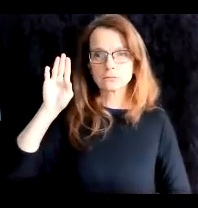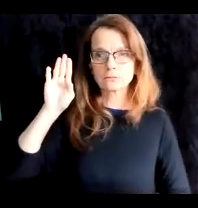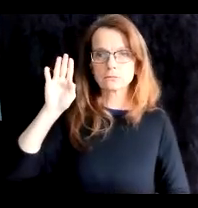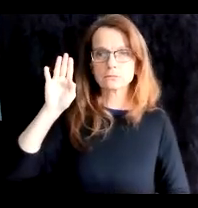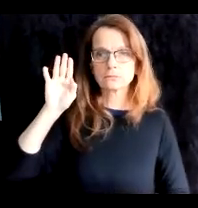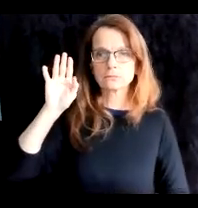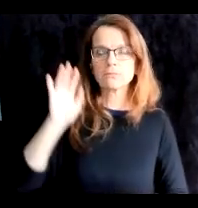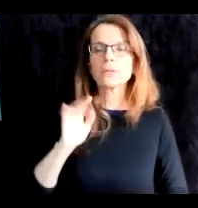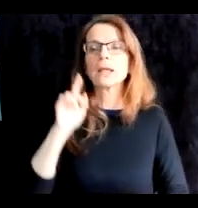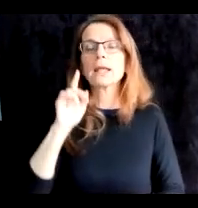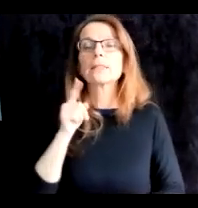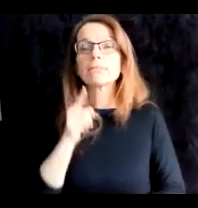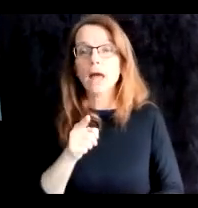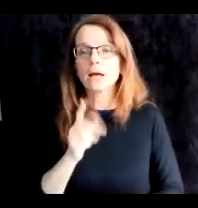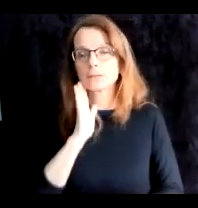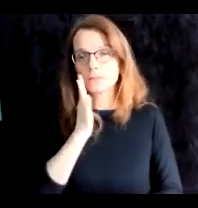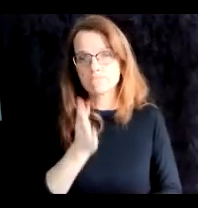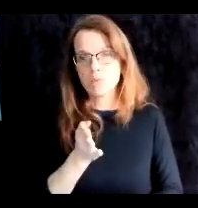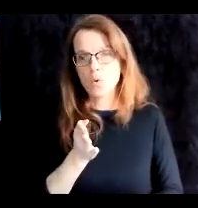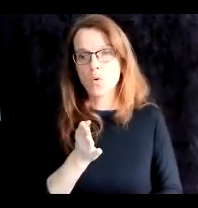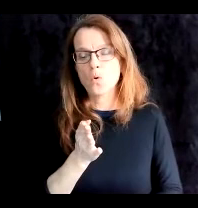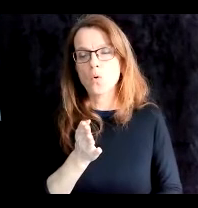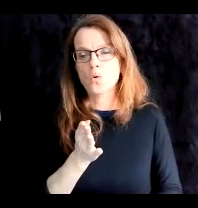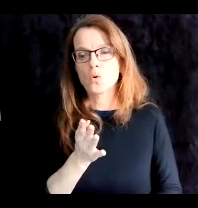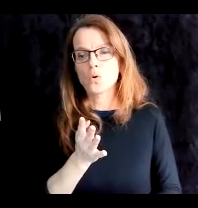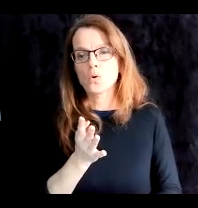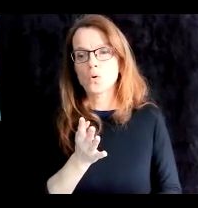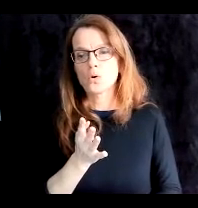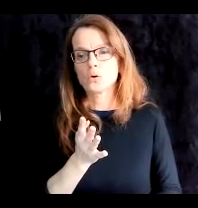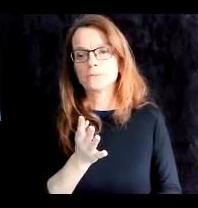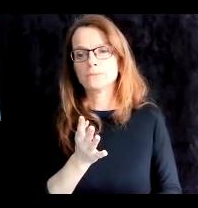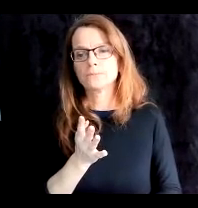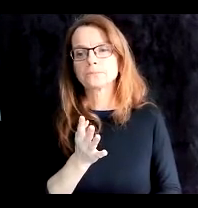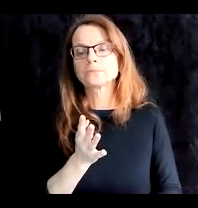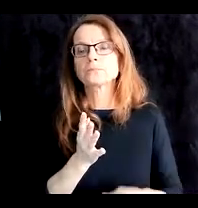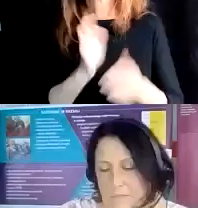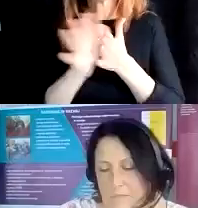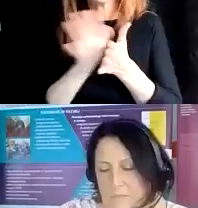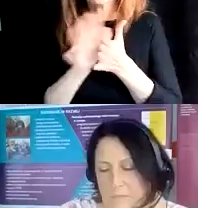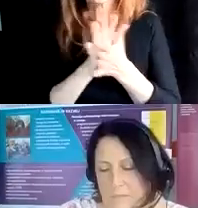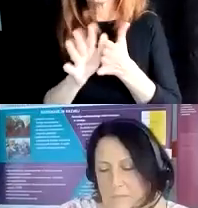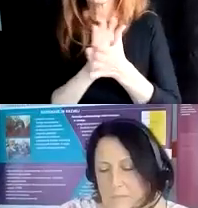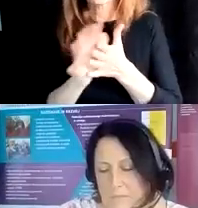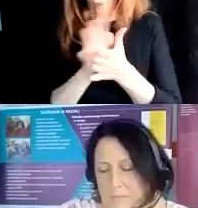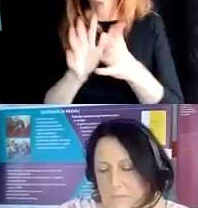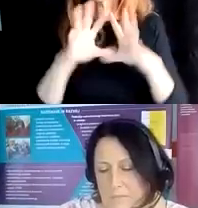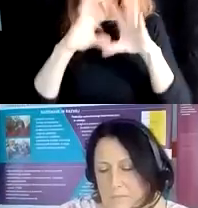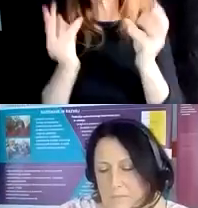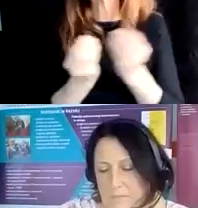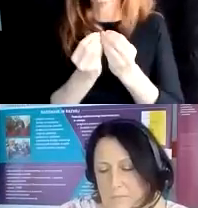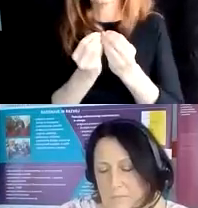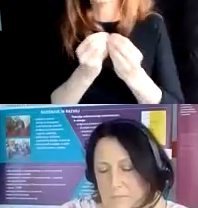then being active participants in shaping the new normal. I hope we will manage a new normal will not